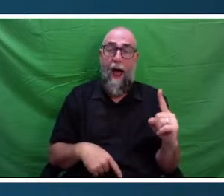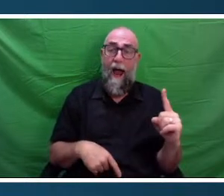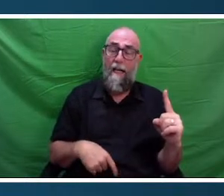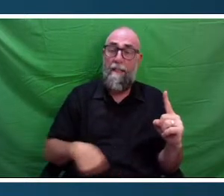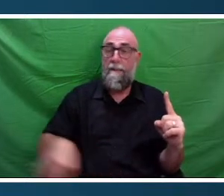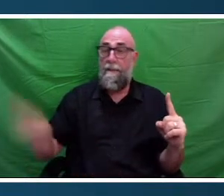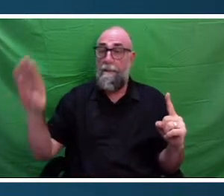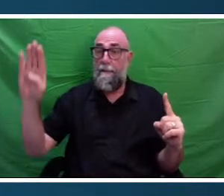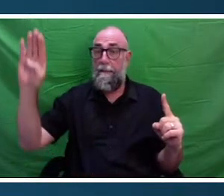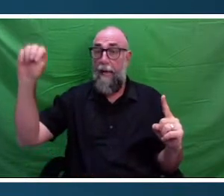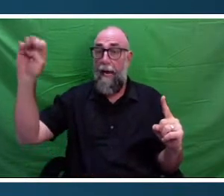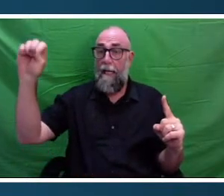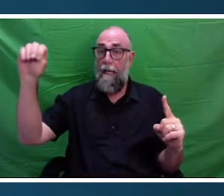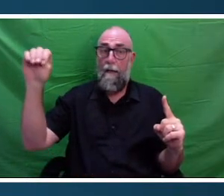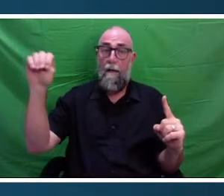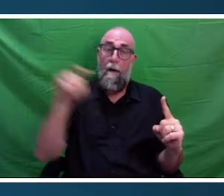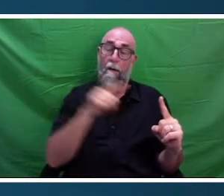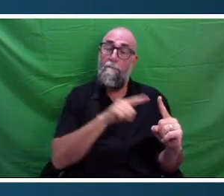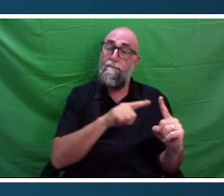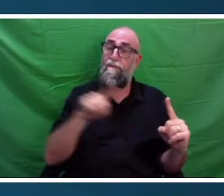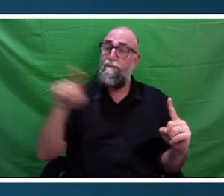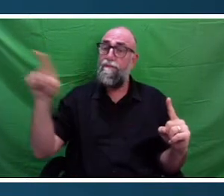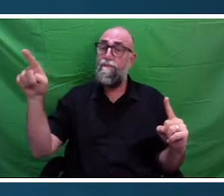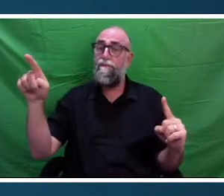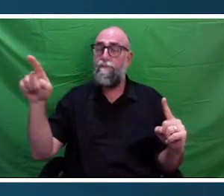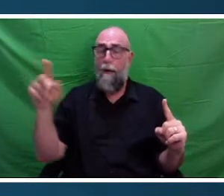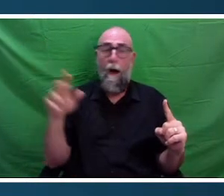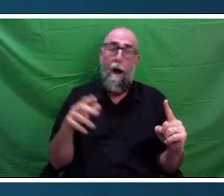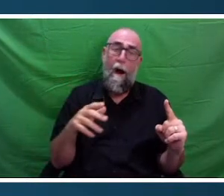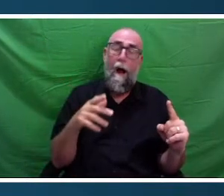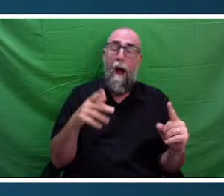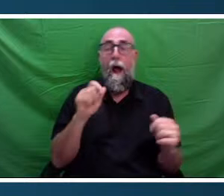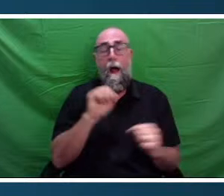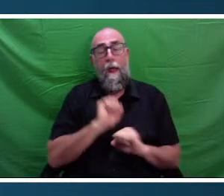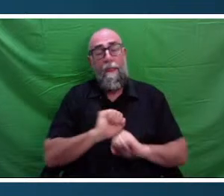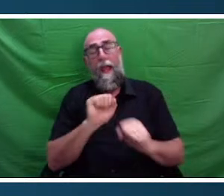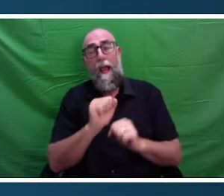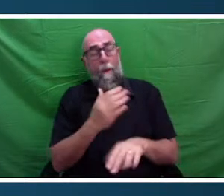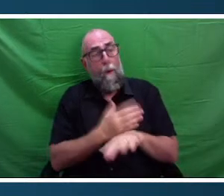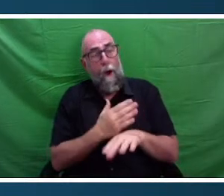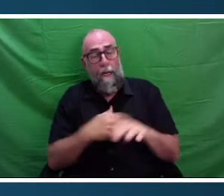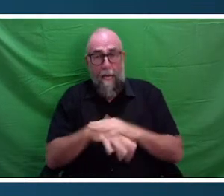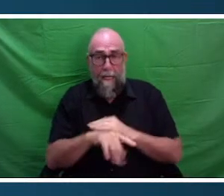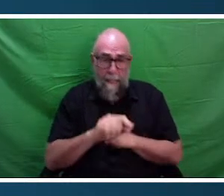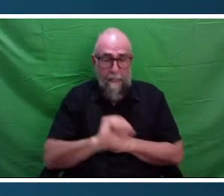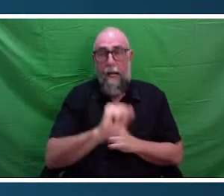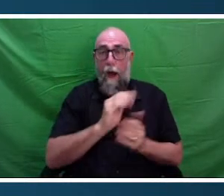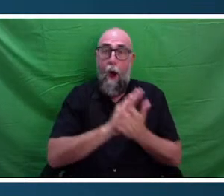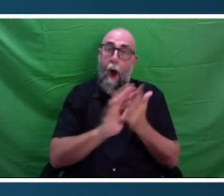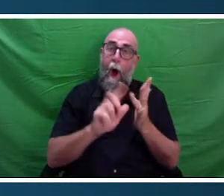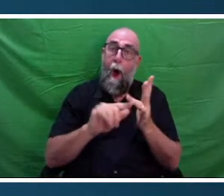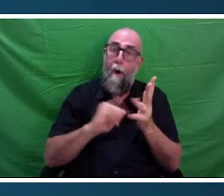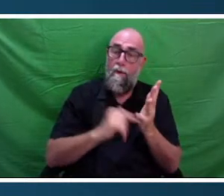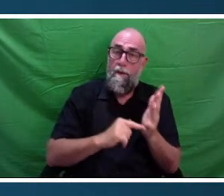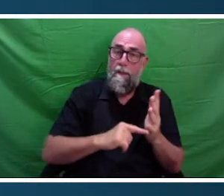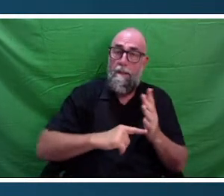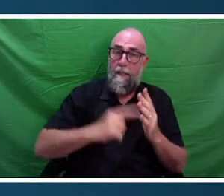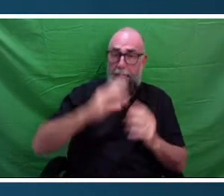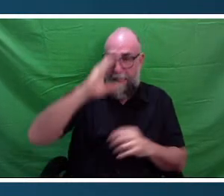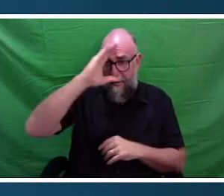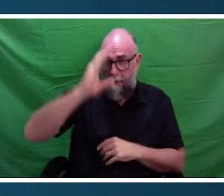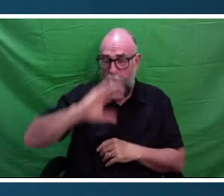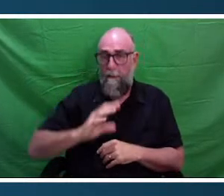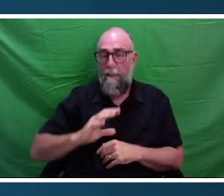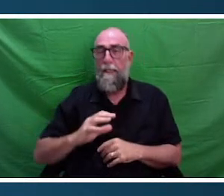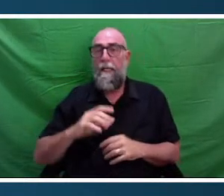reporting at the top. And this is both overall, their experience in the job and in the host country, and across many specific dimensions. And interestingly, we use